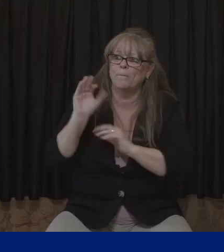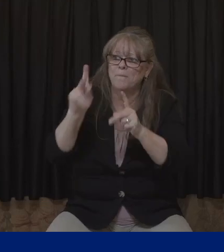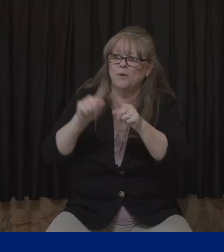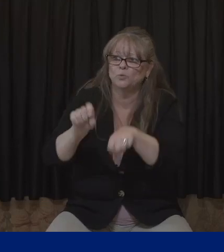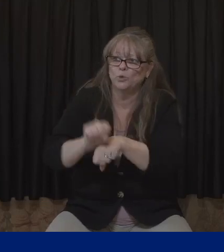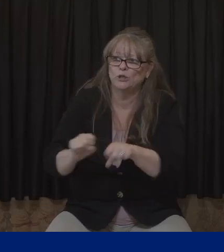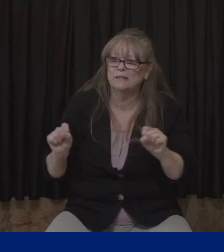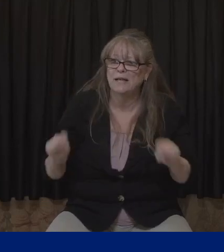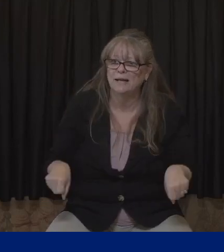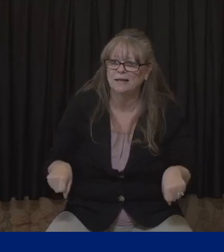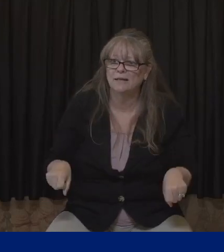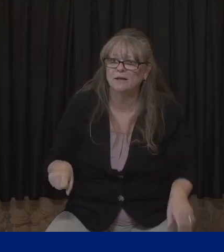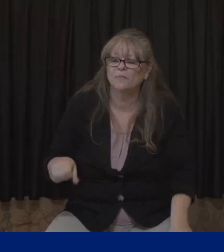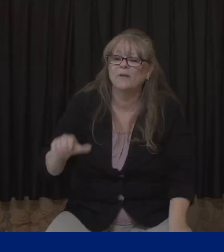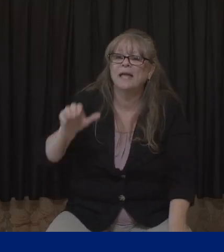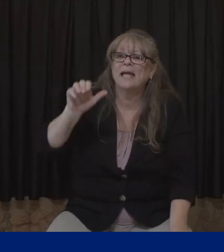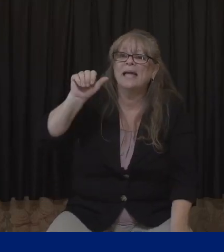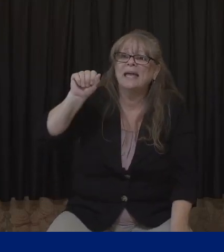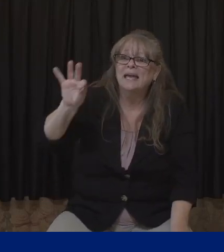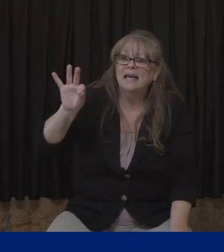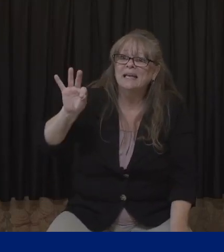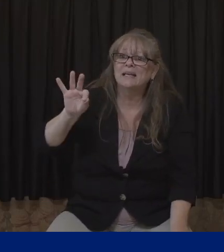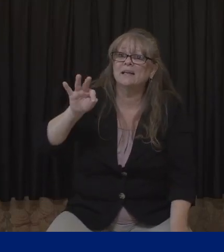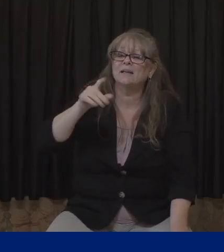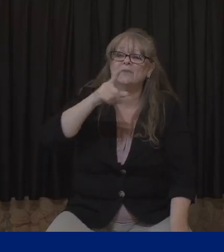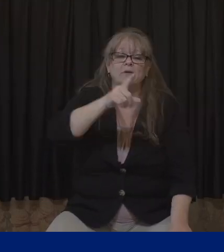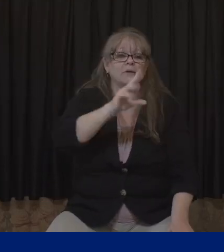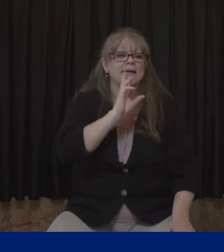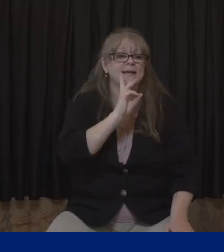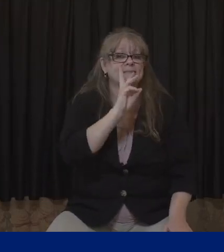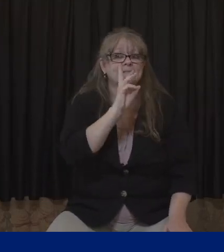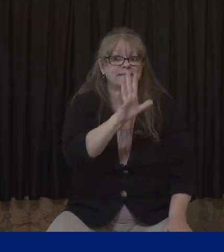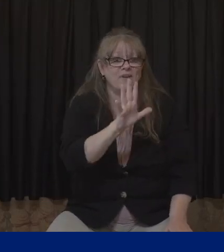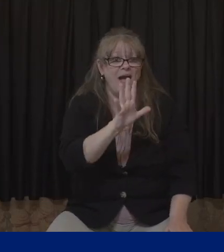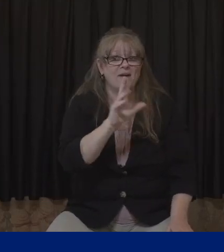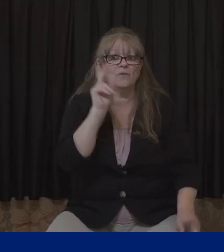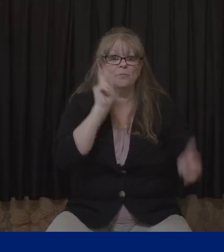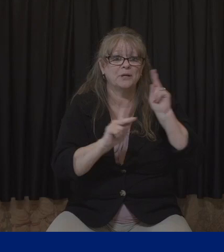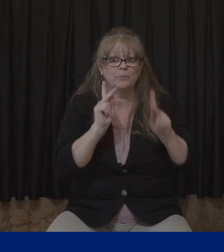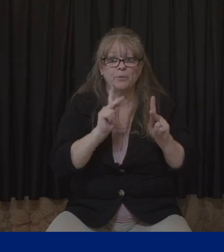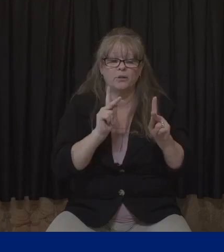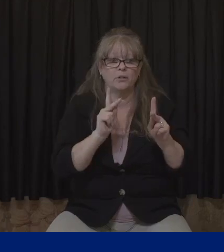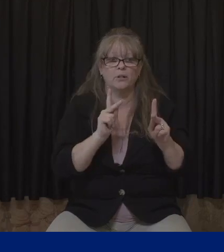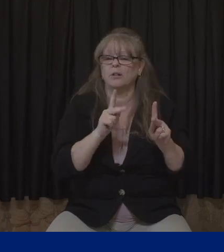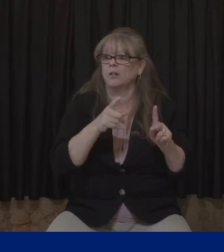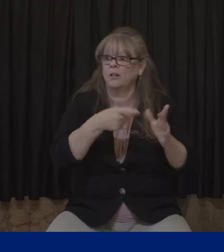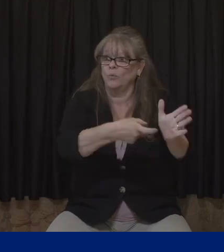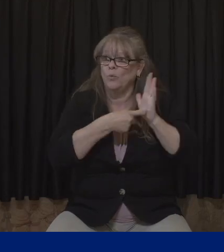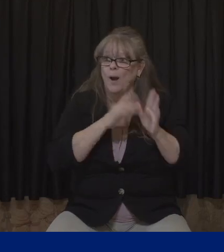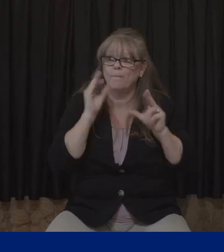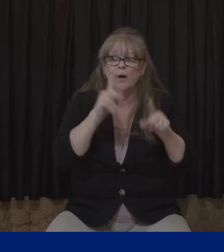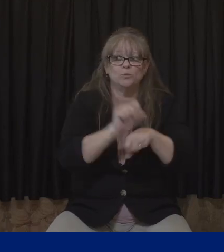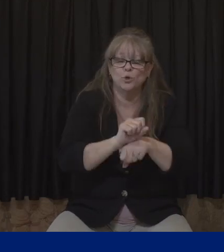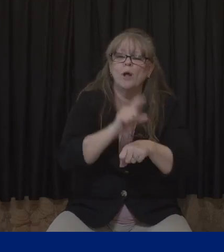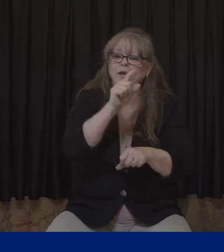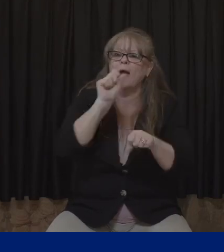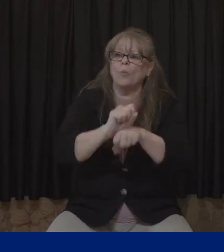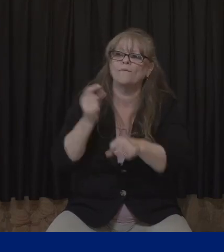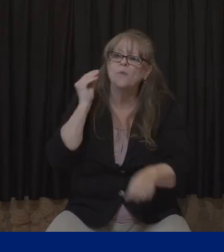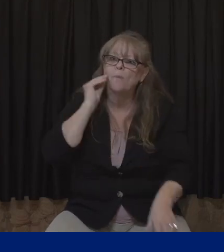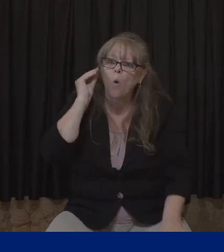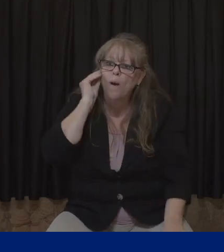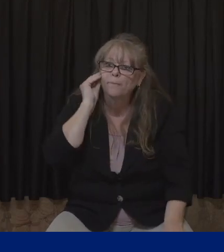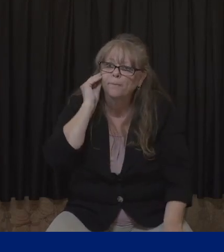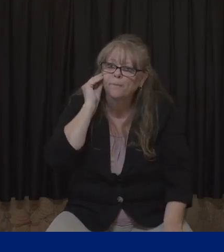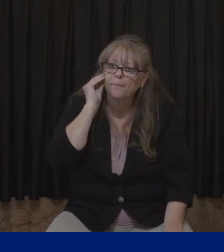in the half of people that are not being required to go in every day. Telephone question? This is Ed Seelover with the Denver